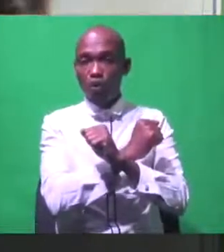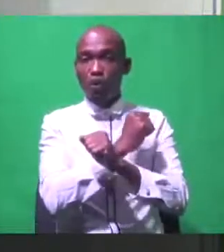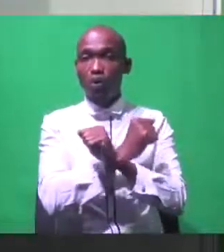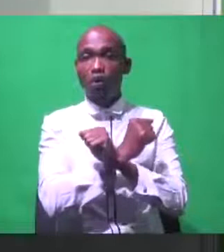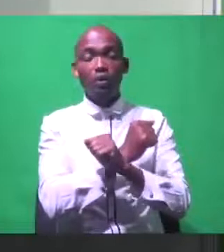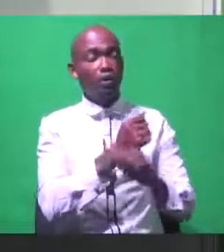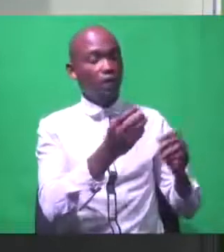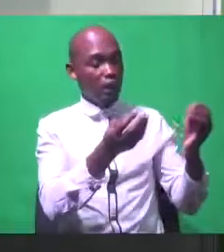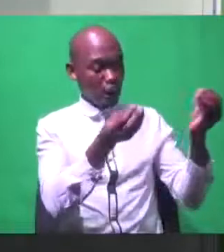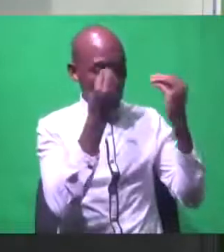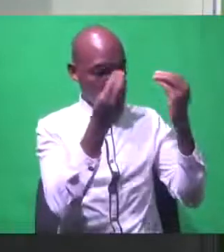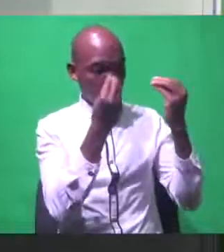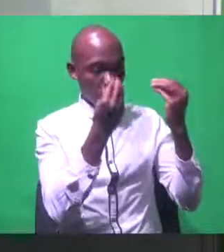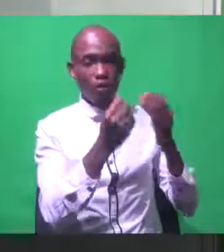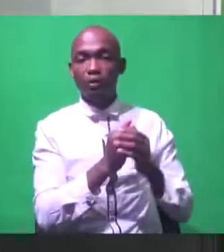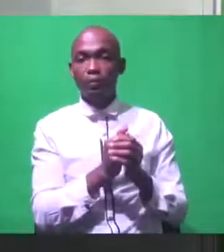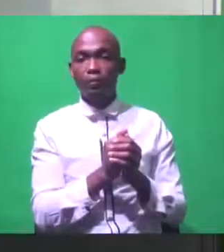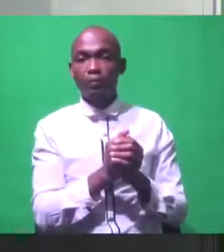education